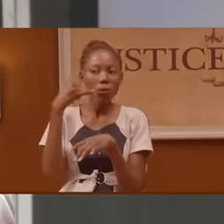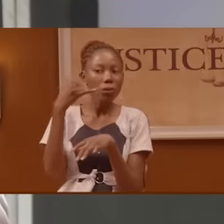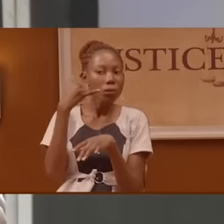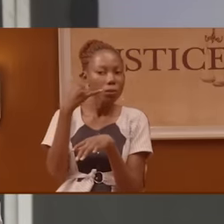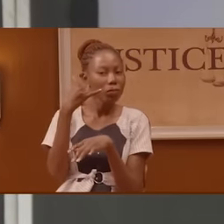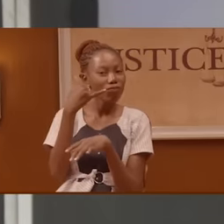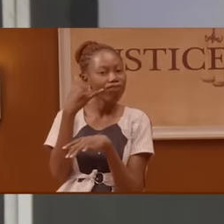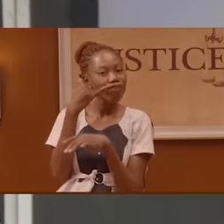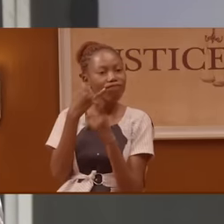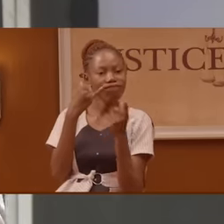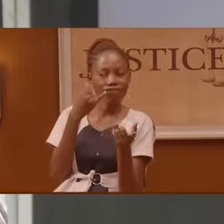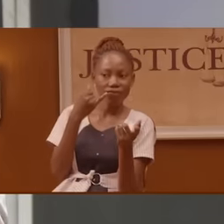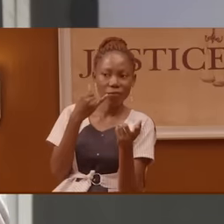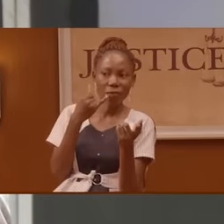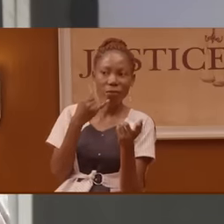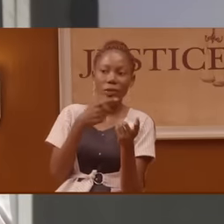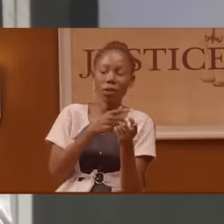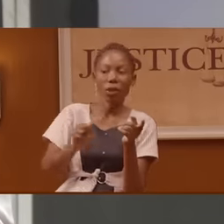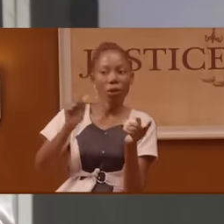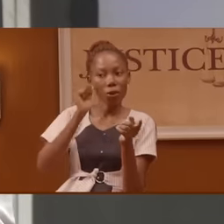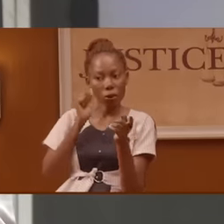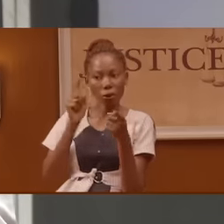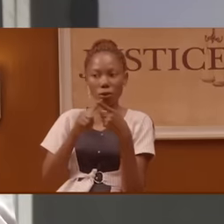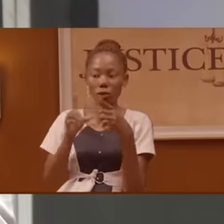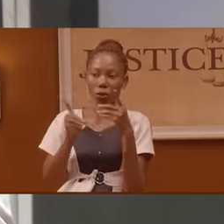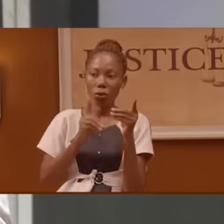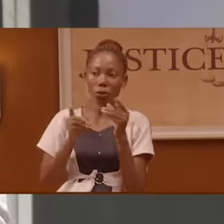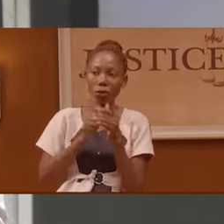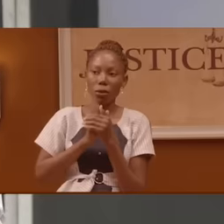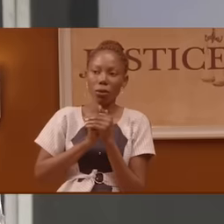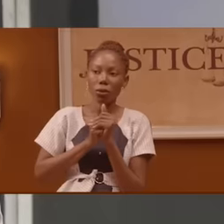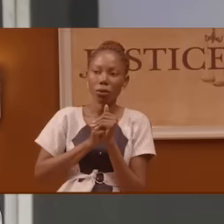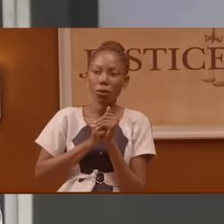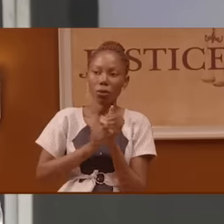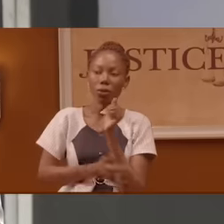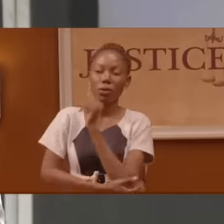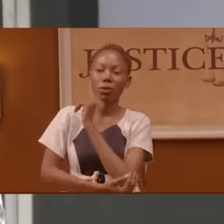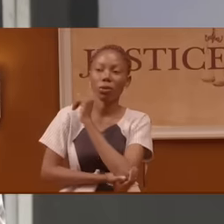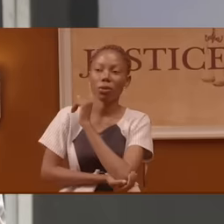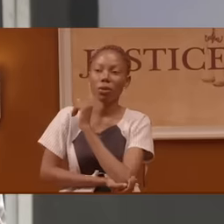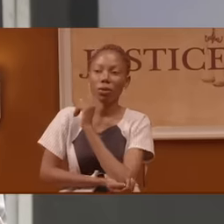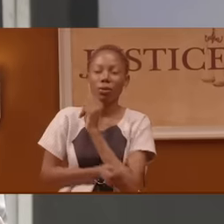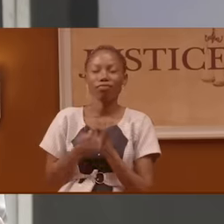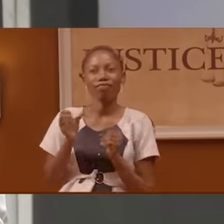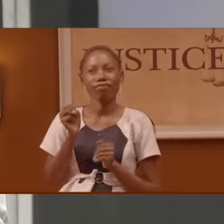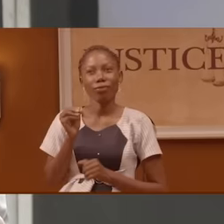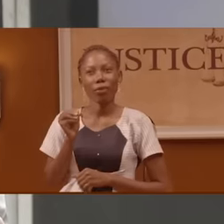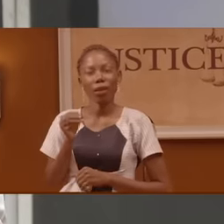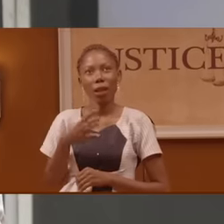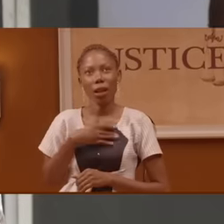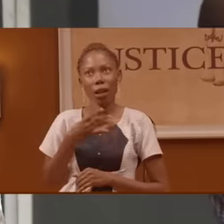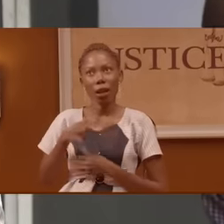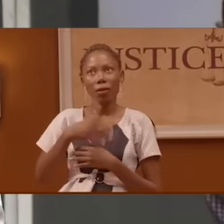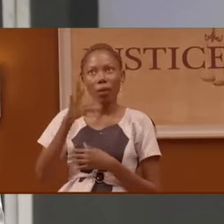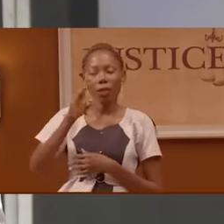the welfare of the children, which he's refusing to do and all of that. So he now, after